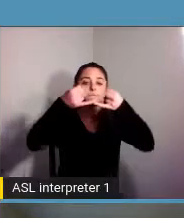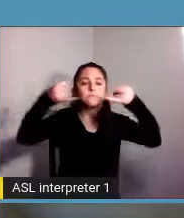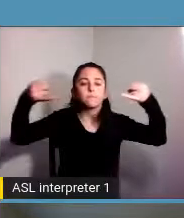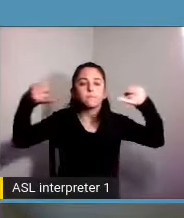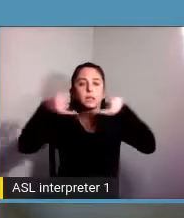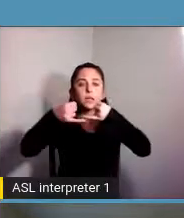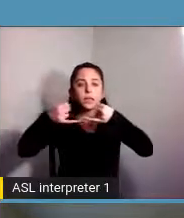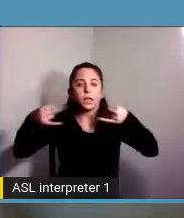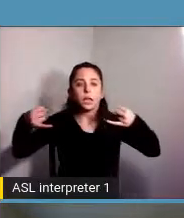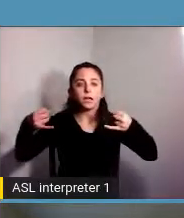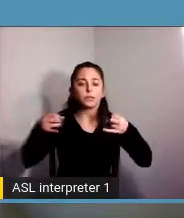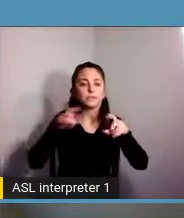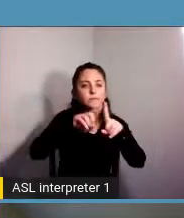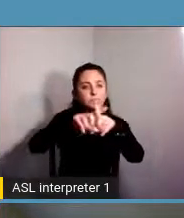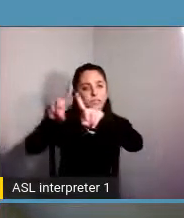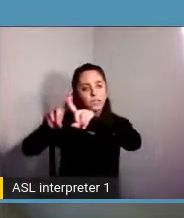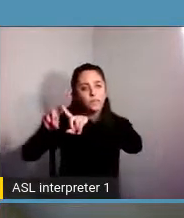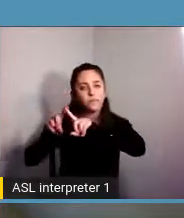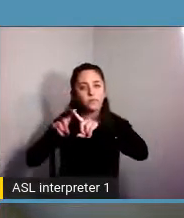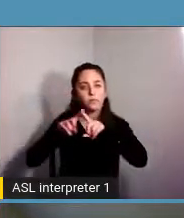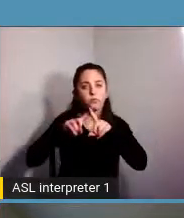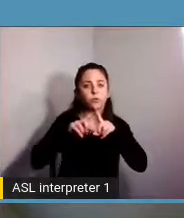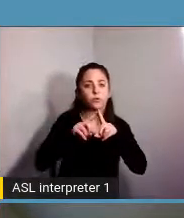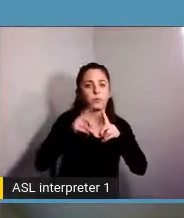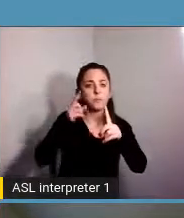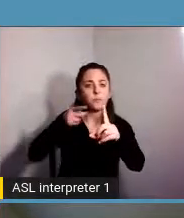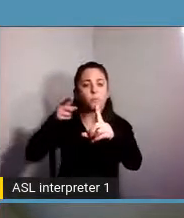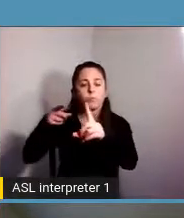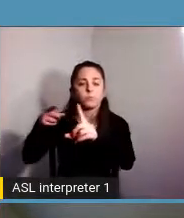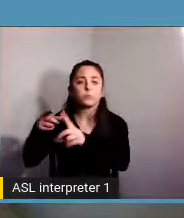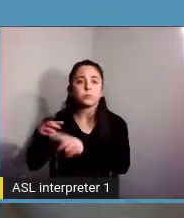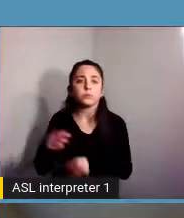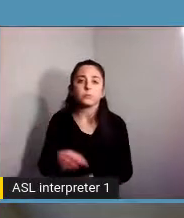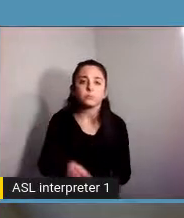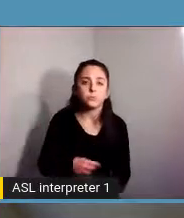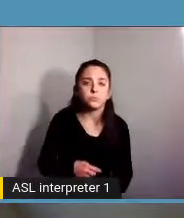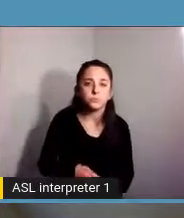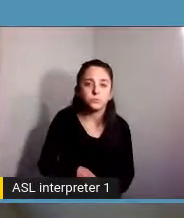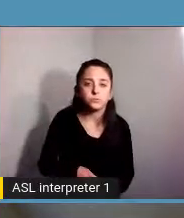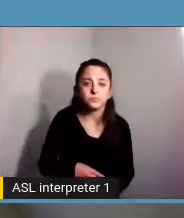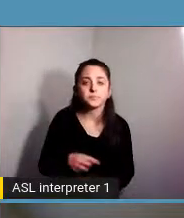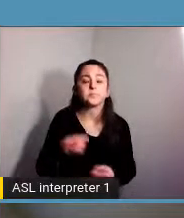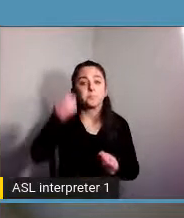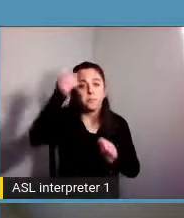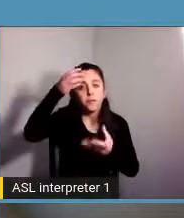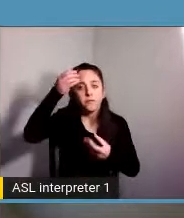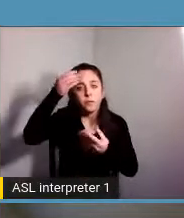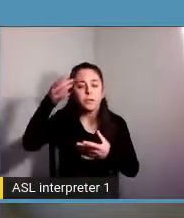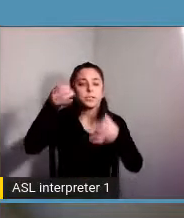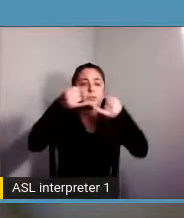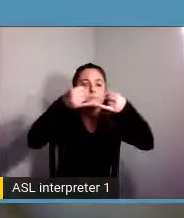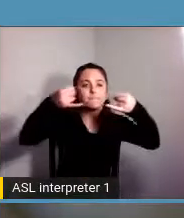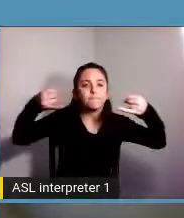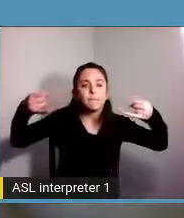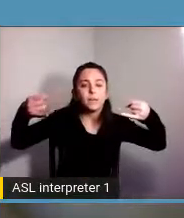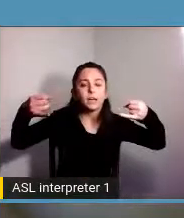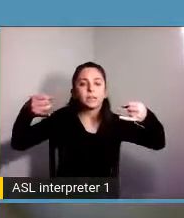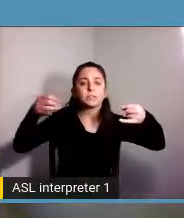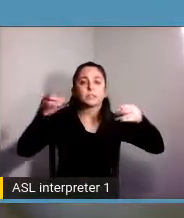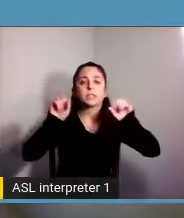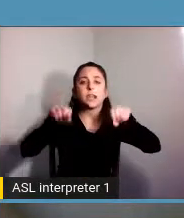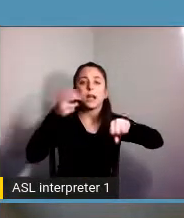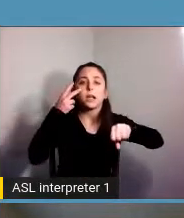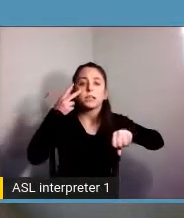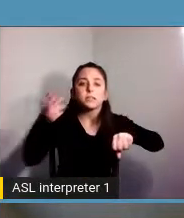These are point clouds now, converted from the actual surface data to a point cloud. But the lines that you see are actually cross